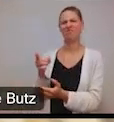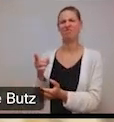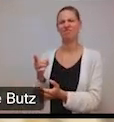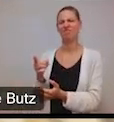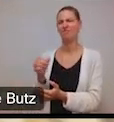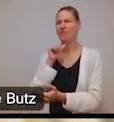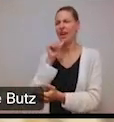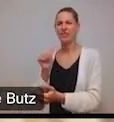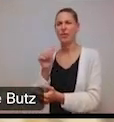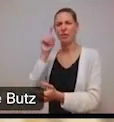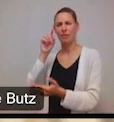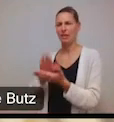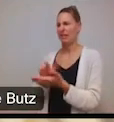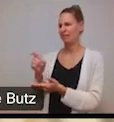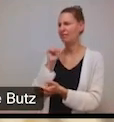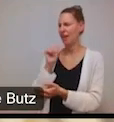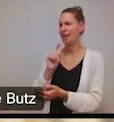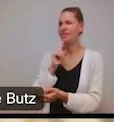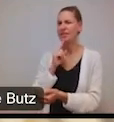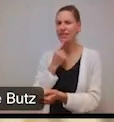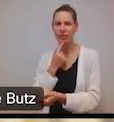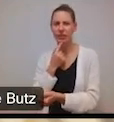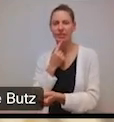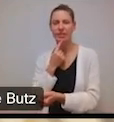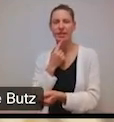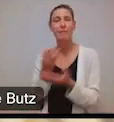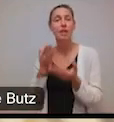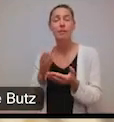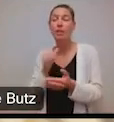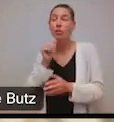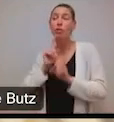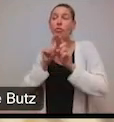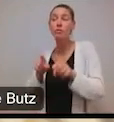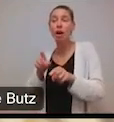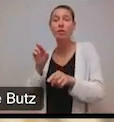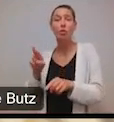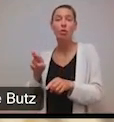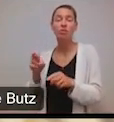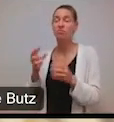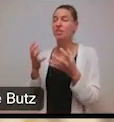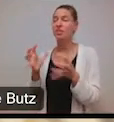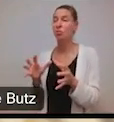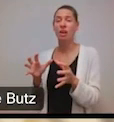not want to respond. They might be disinclined from giving you what you're asking for, et cetera, et cetera.